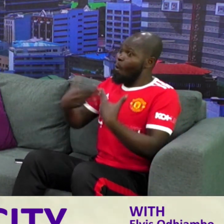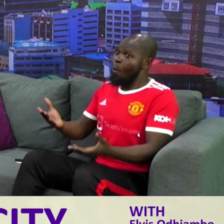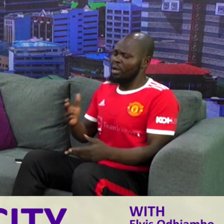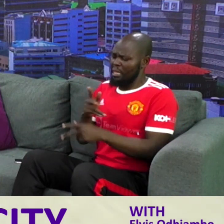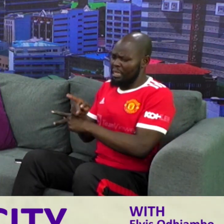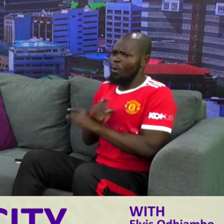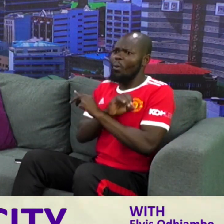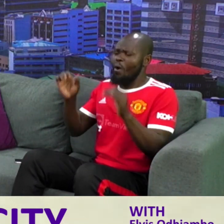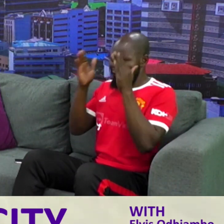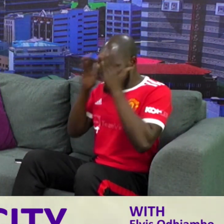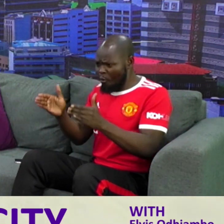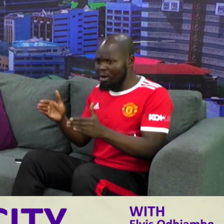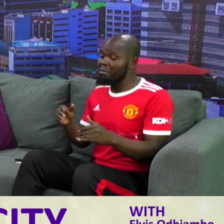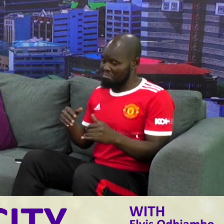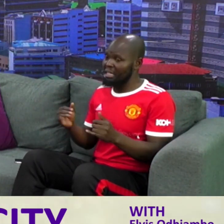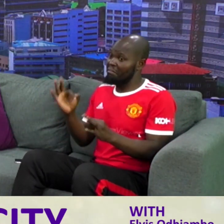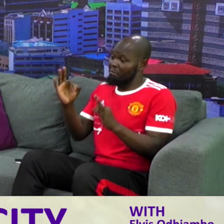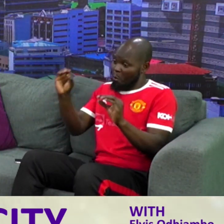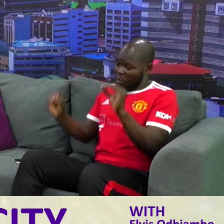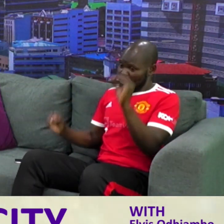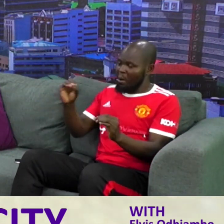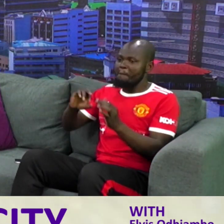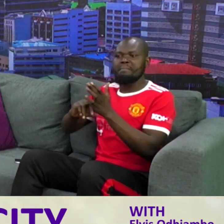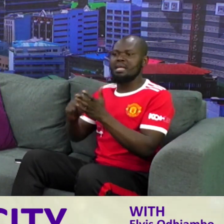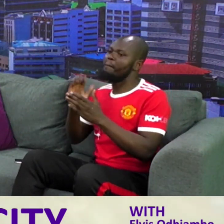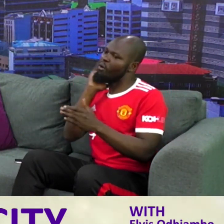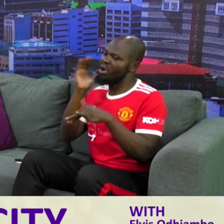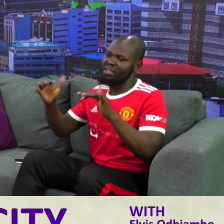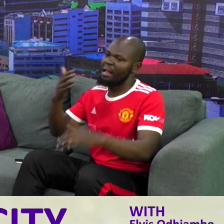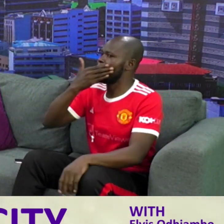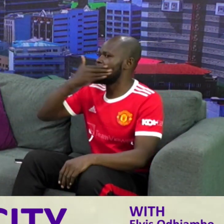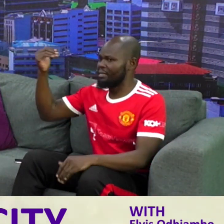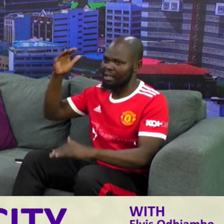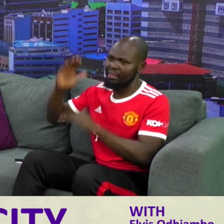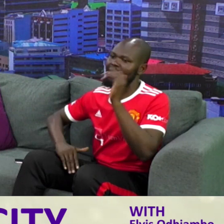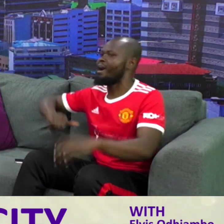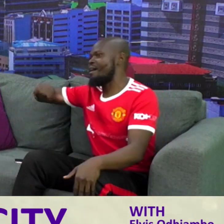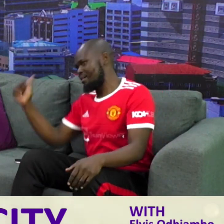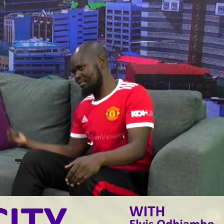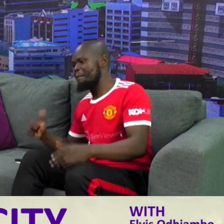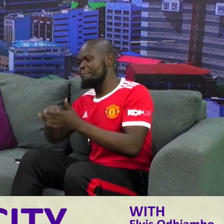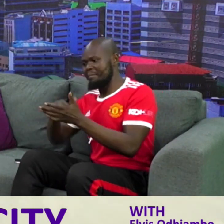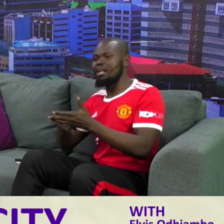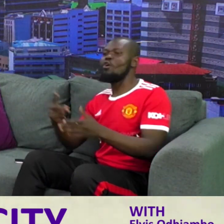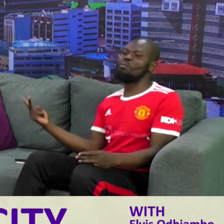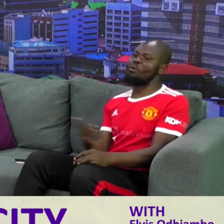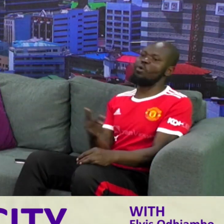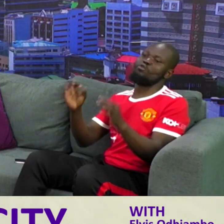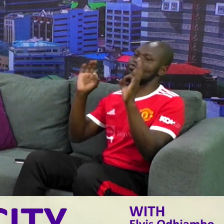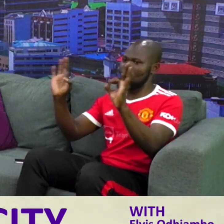really coming into this game with a very positive mind game. Right. I think probably it will be